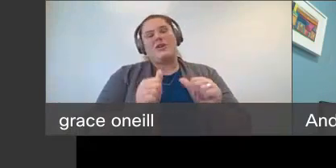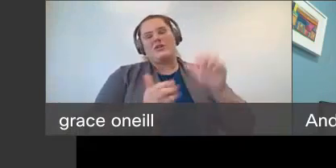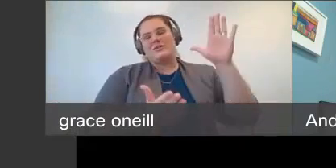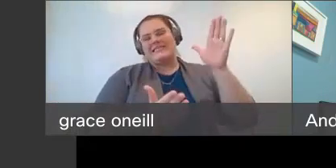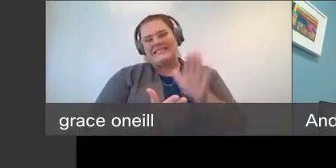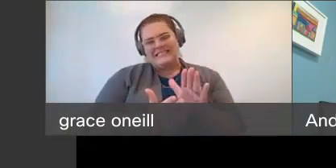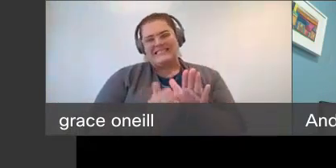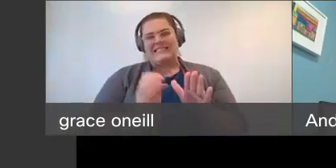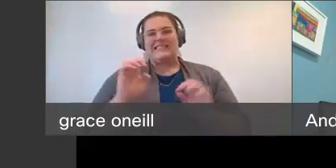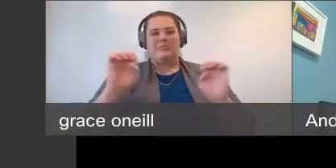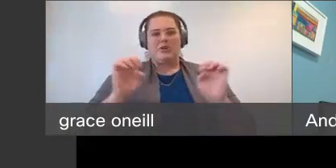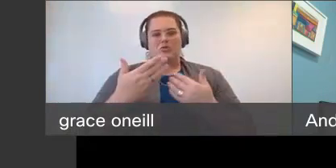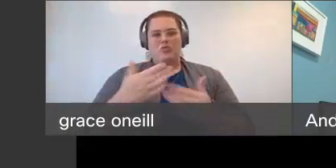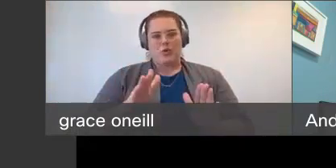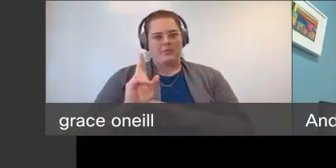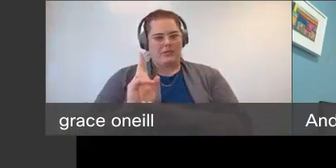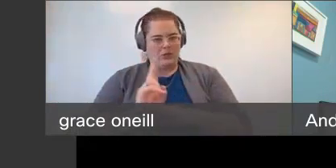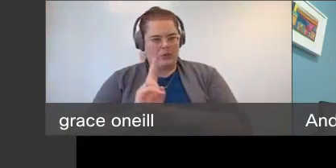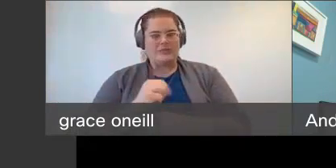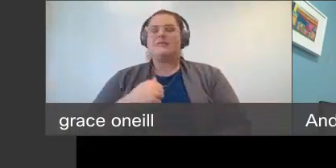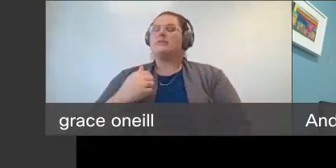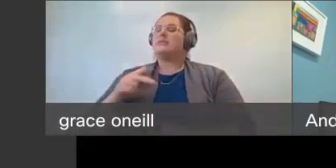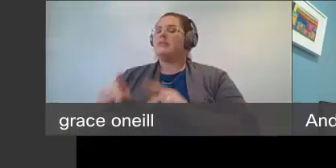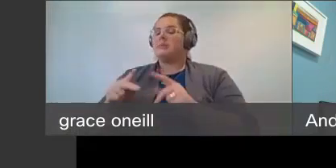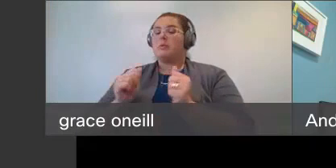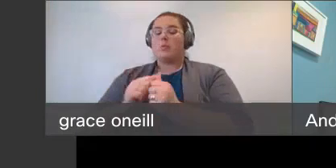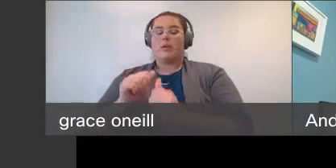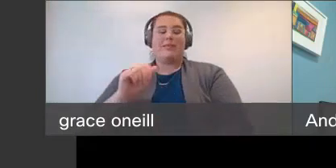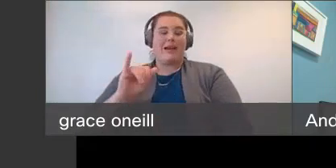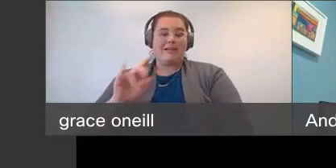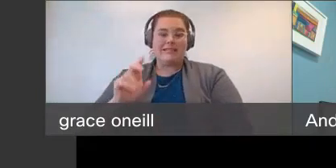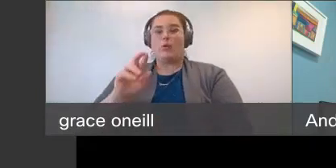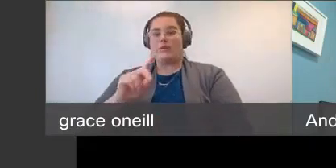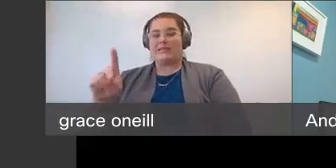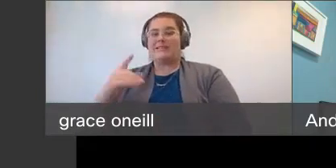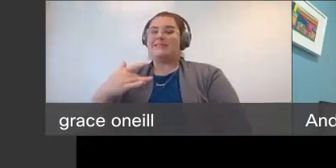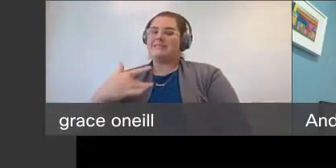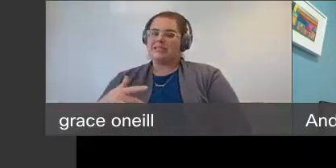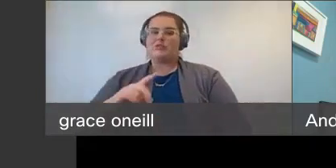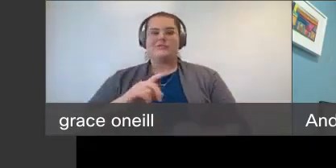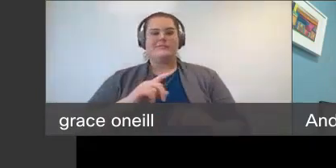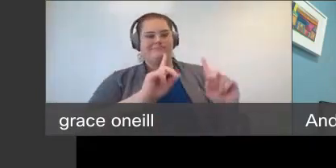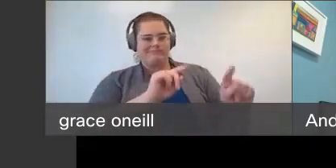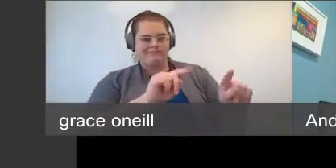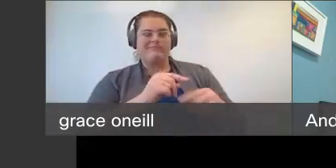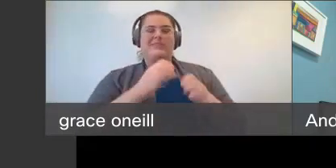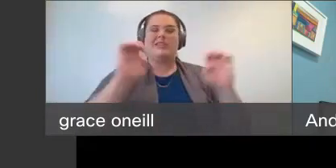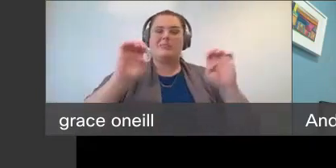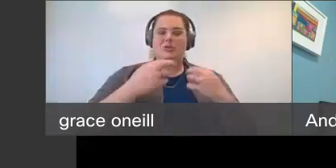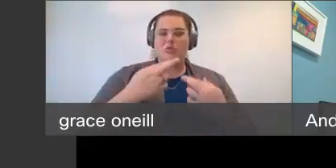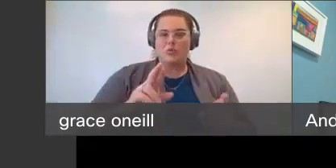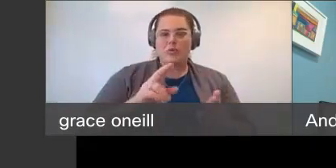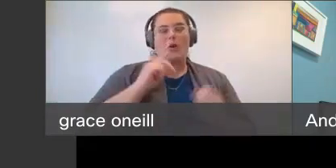to use the ER more frequently than other groups for a variety of reasons, which this slide kind of speaks to, whether they're comorbidities